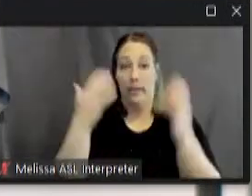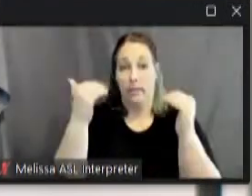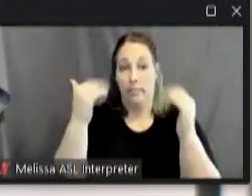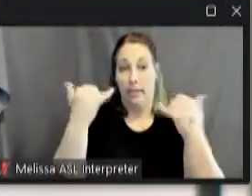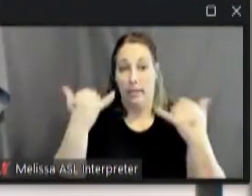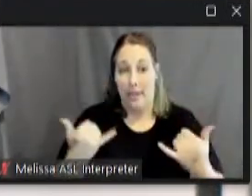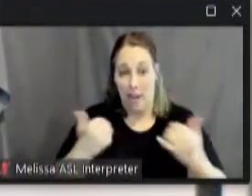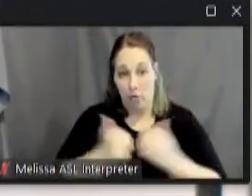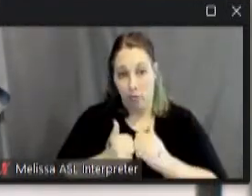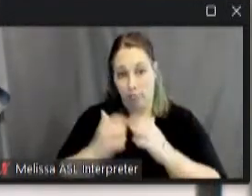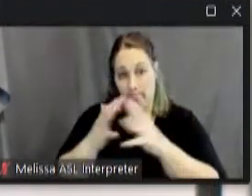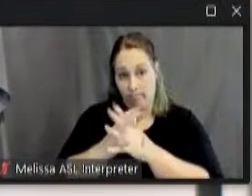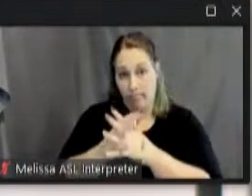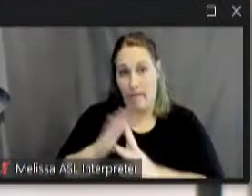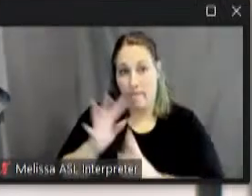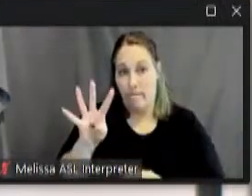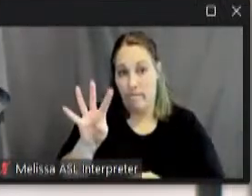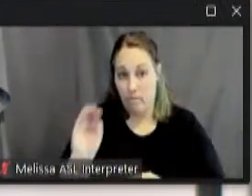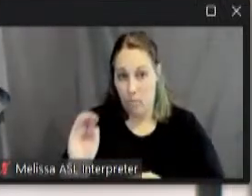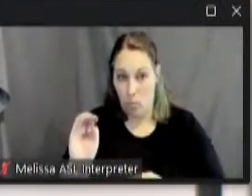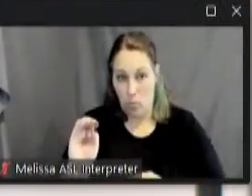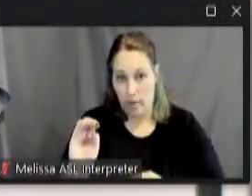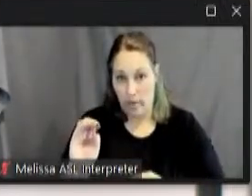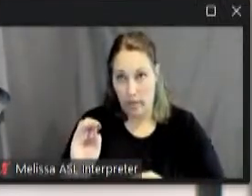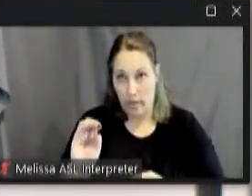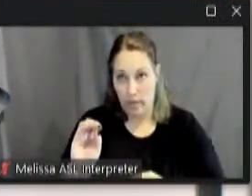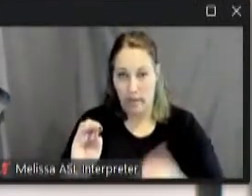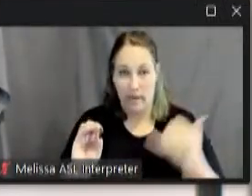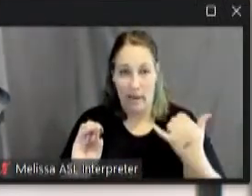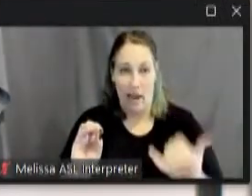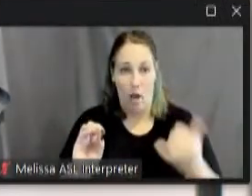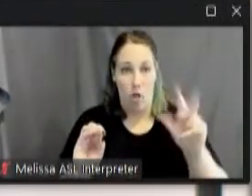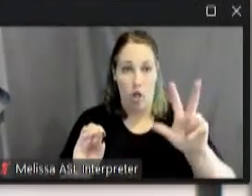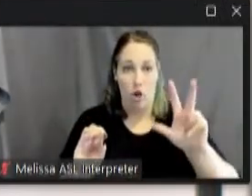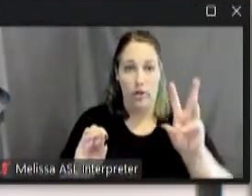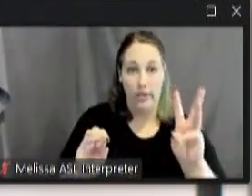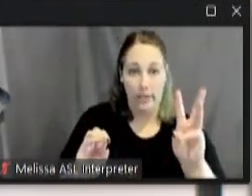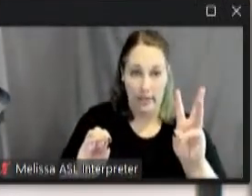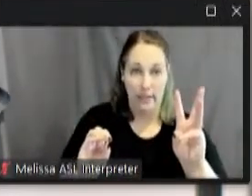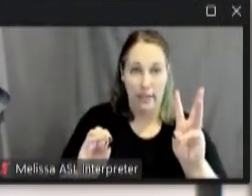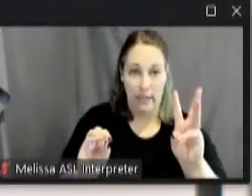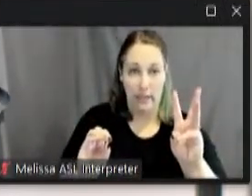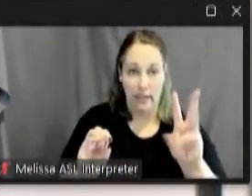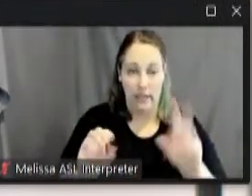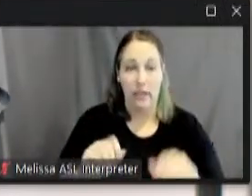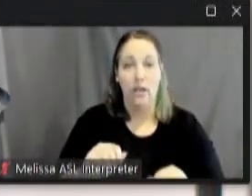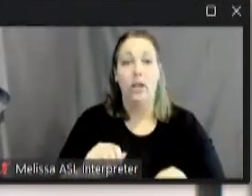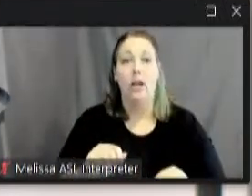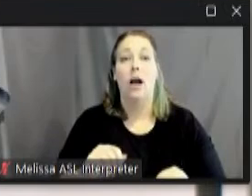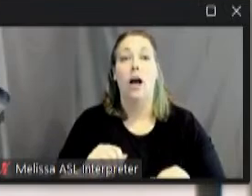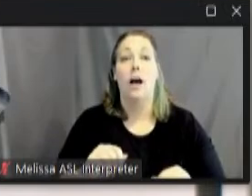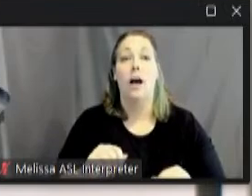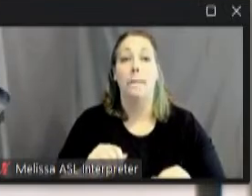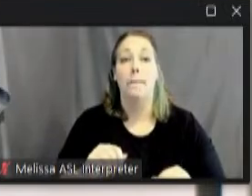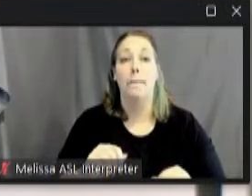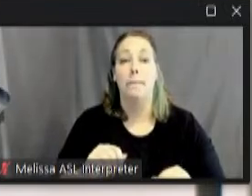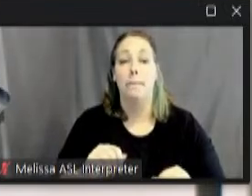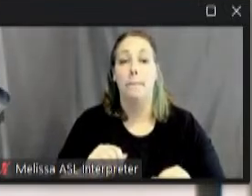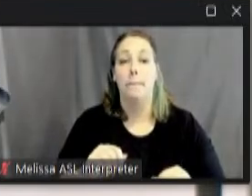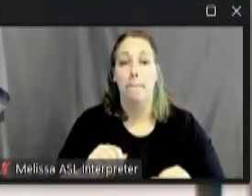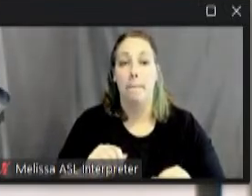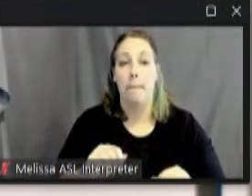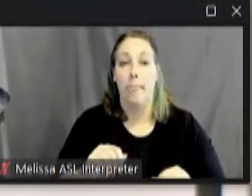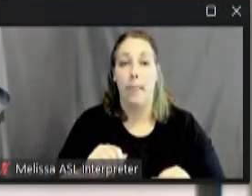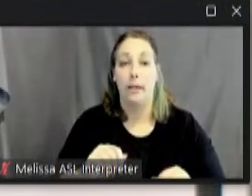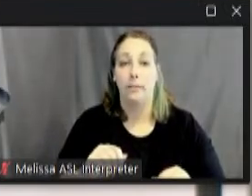we already have 36, where we have had the